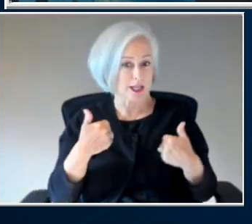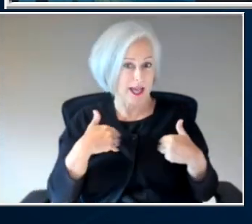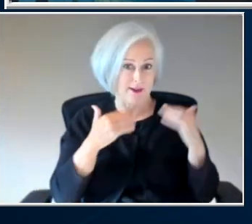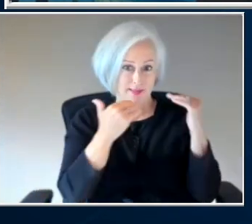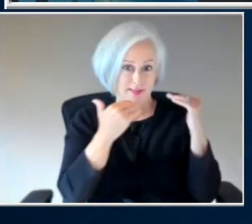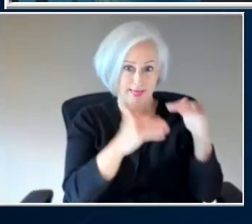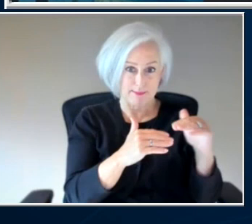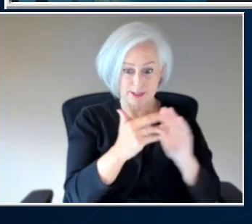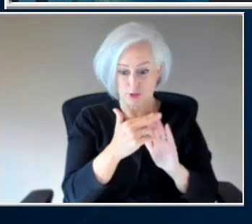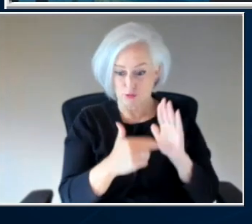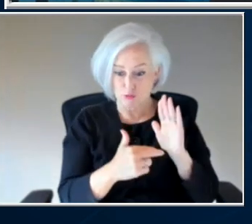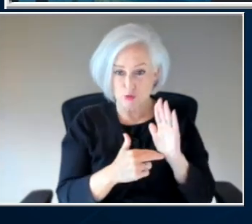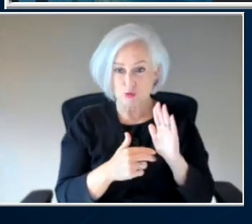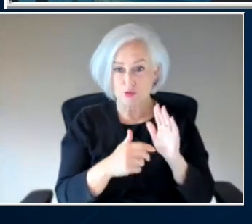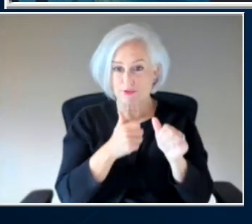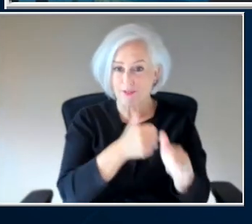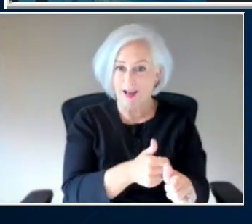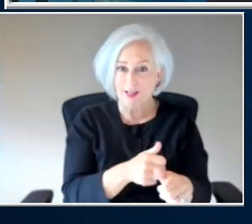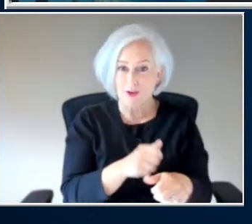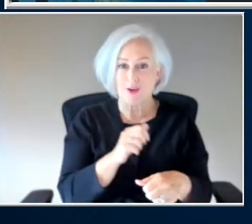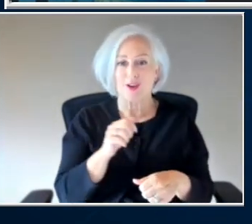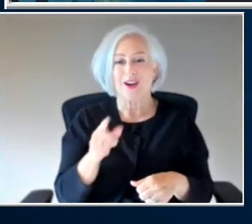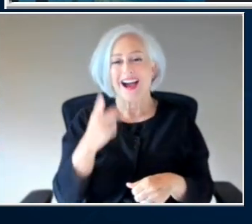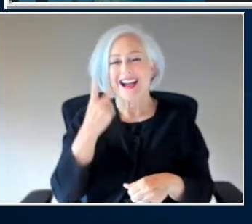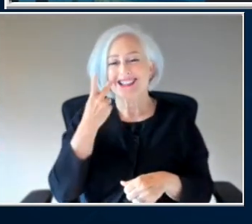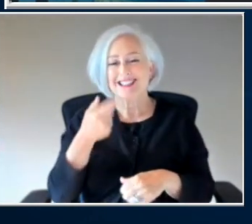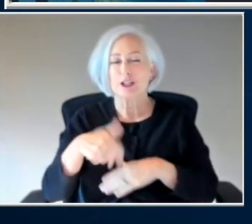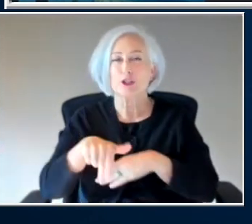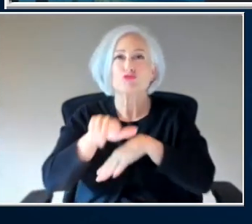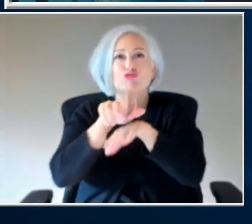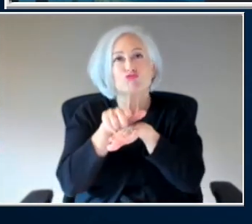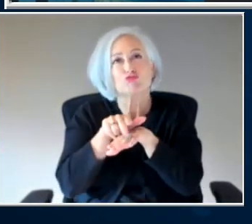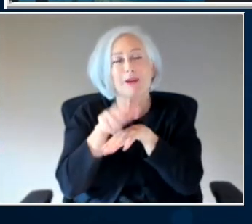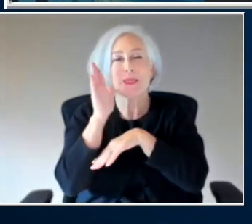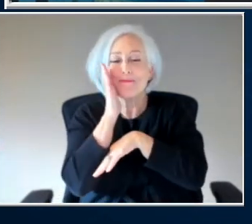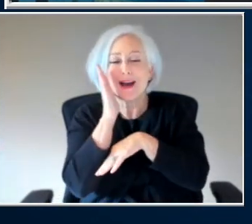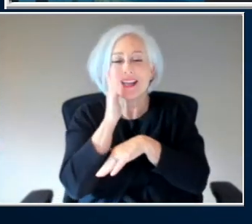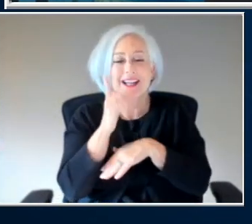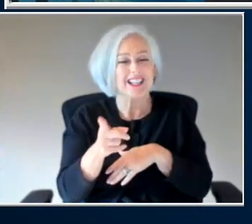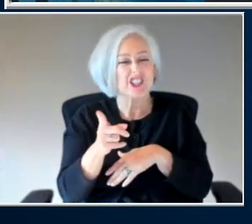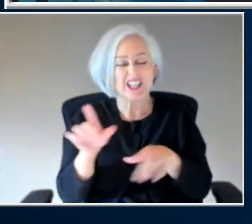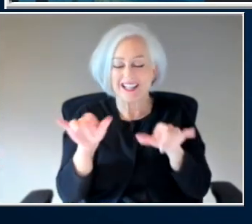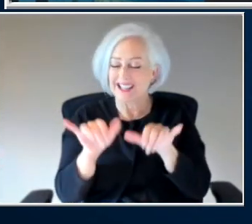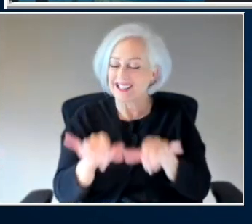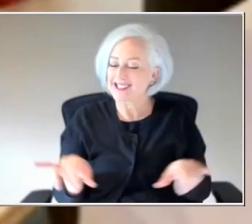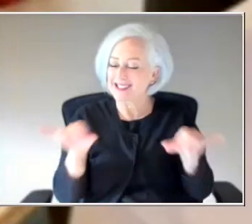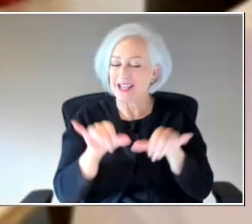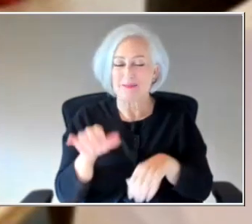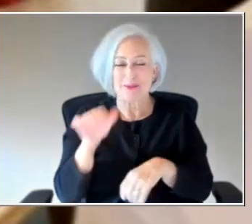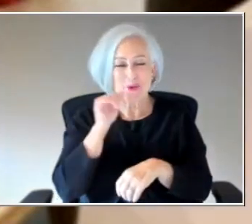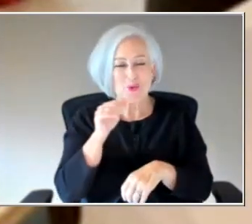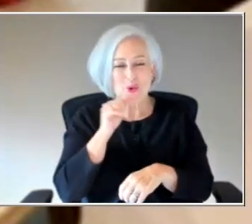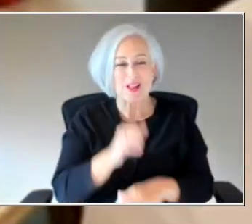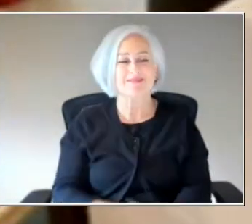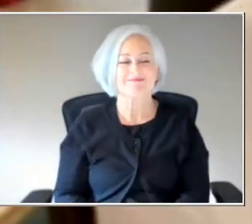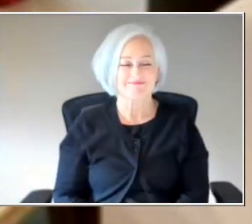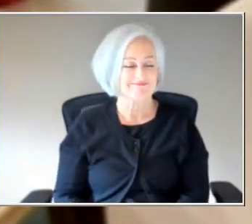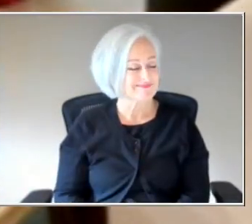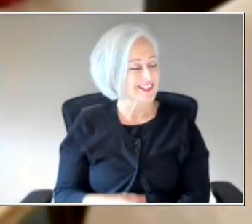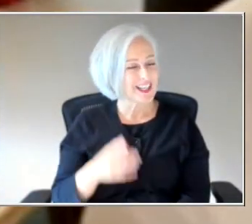jumping on the bed, hanging out on the bed over there? Is she just kind of back to the same old girl, She really is. She's on a